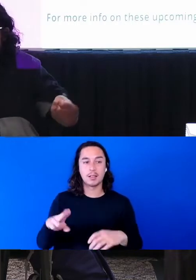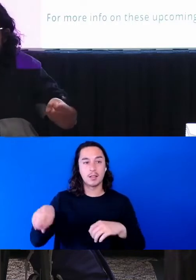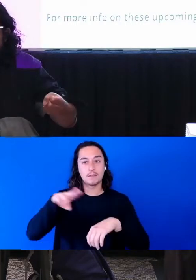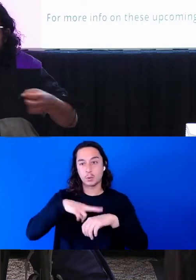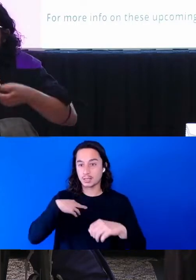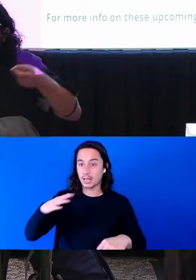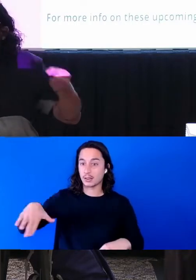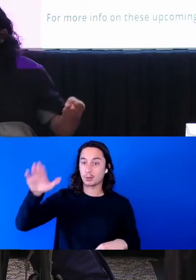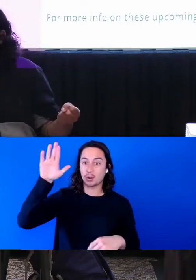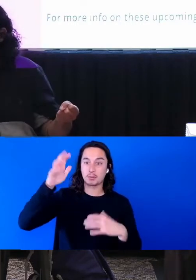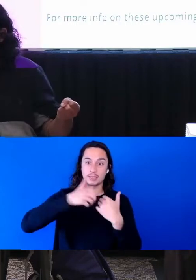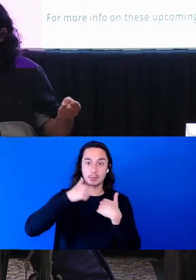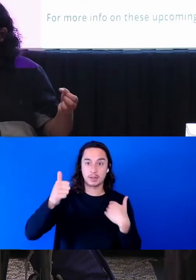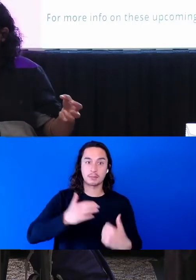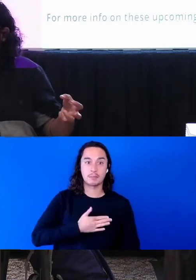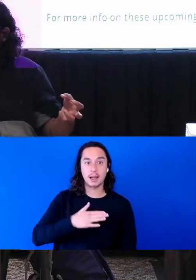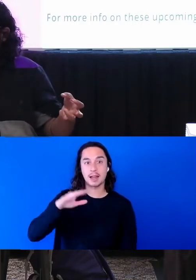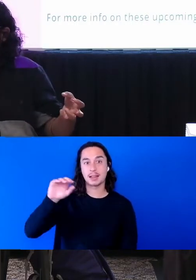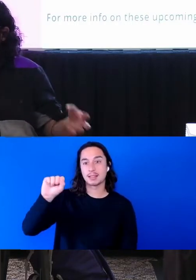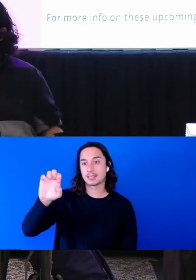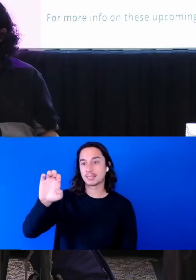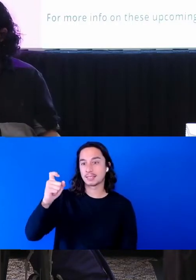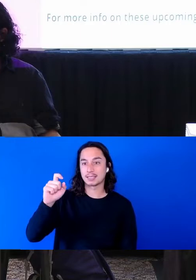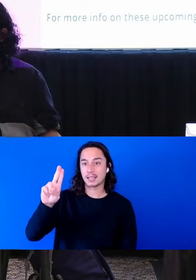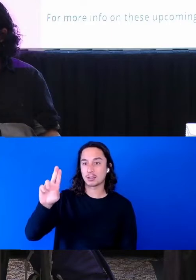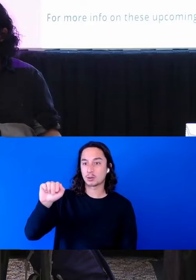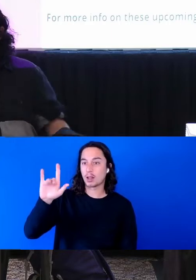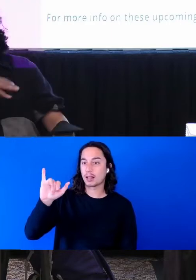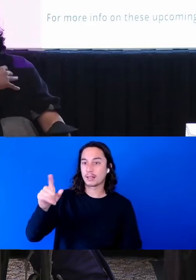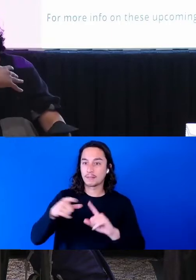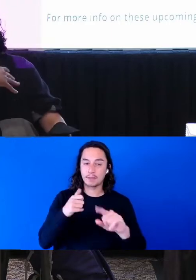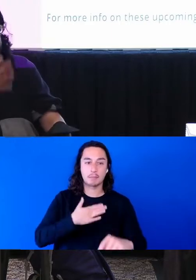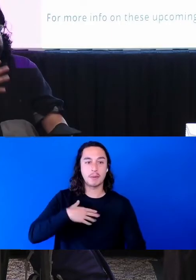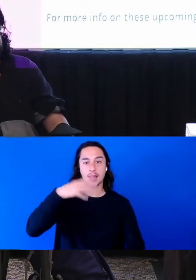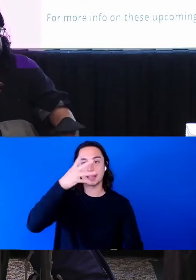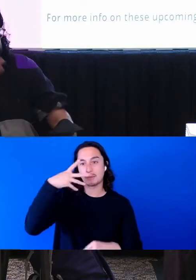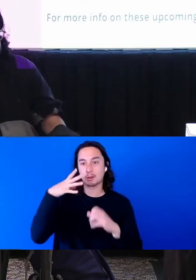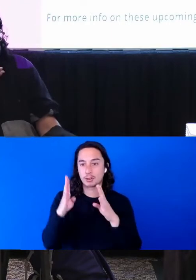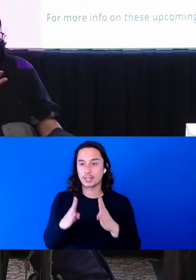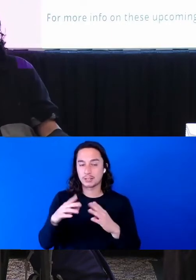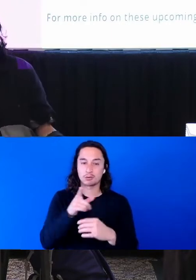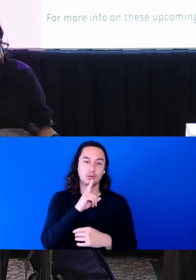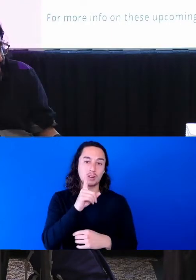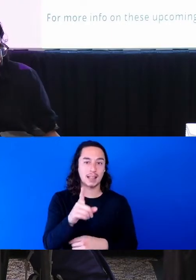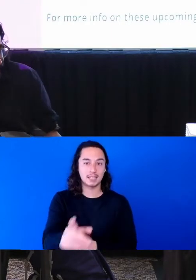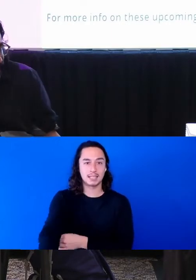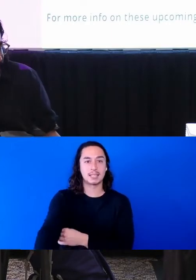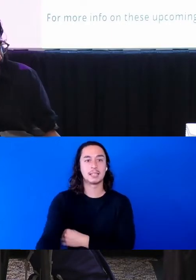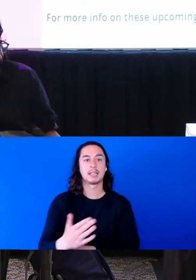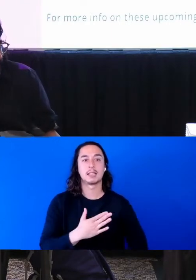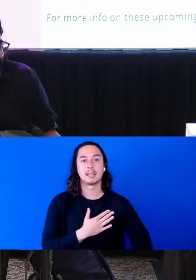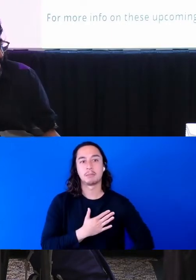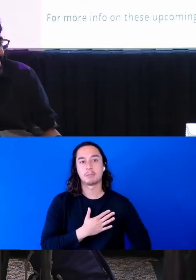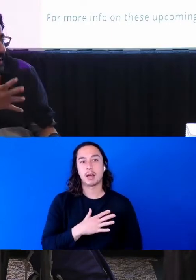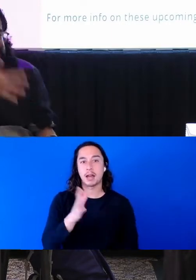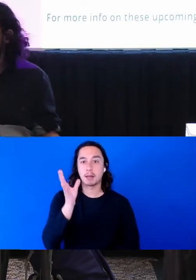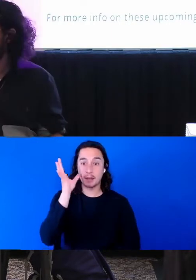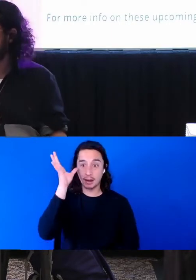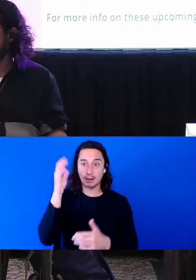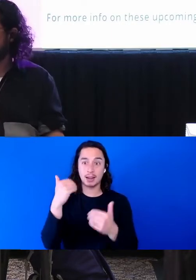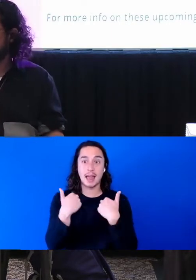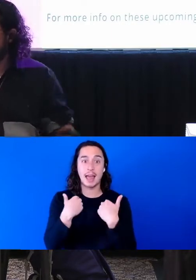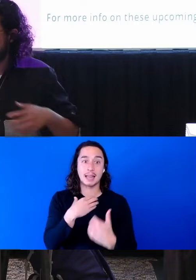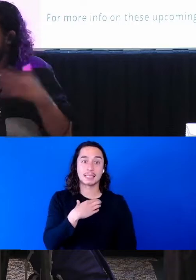my sexuality completely from my immigrant realities. My parents had desire, right?